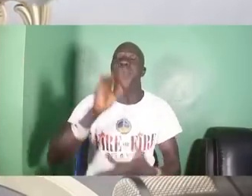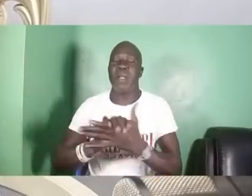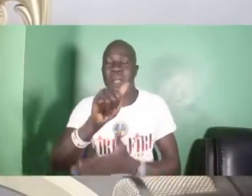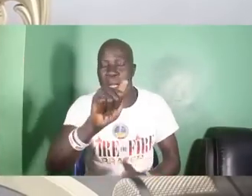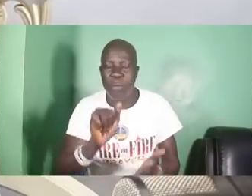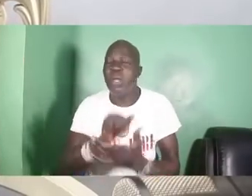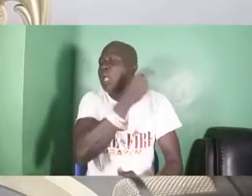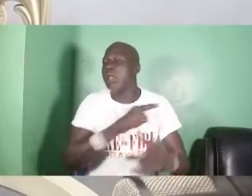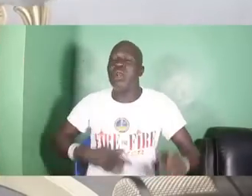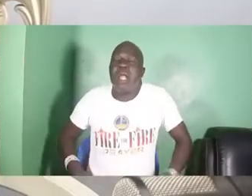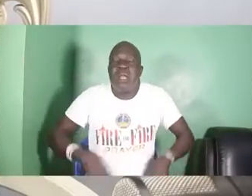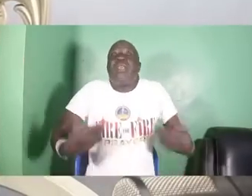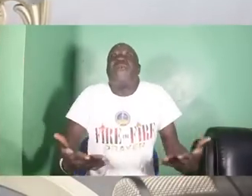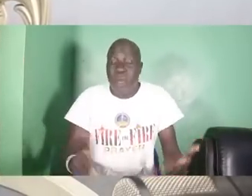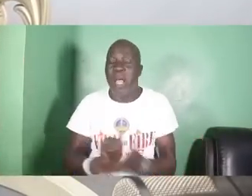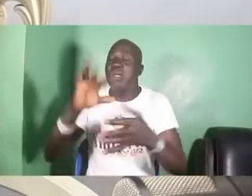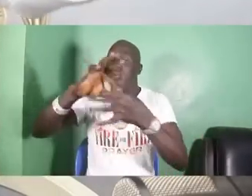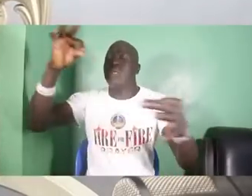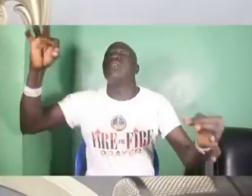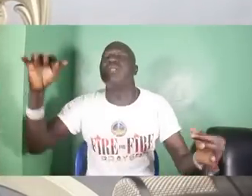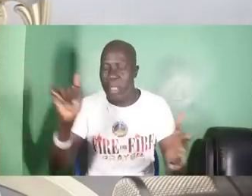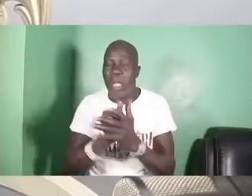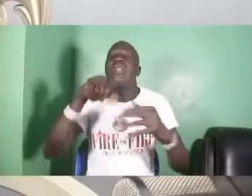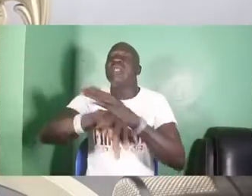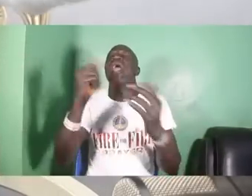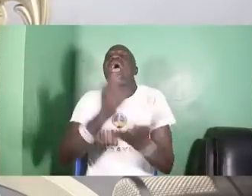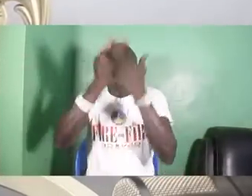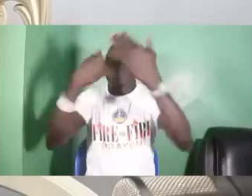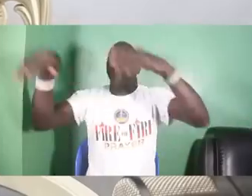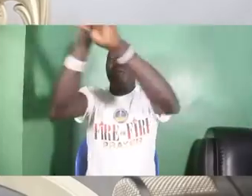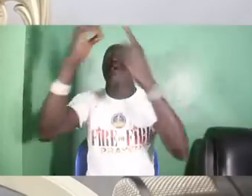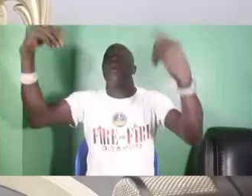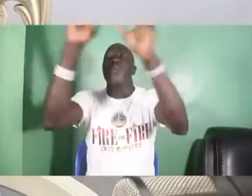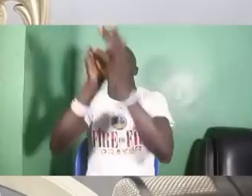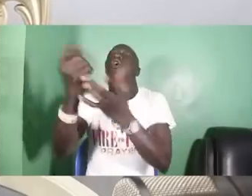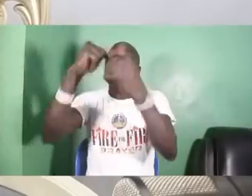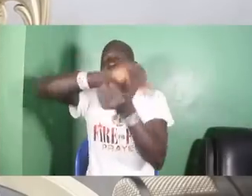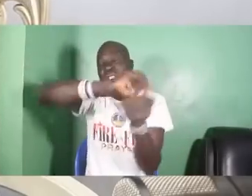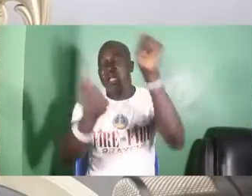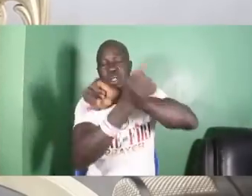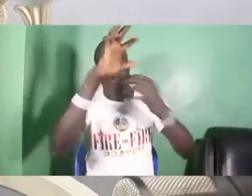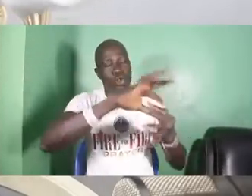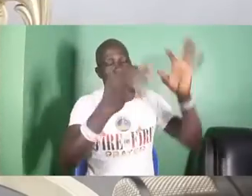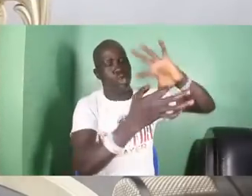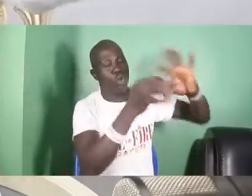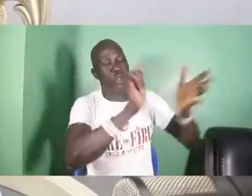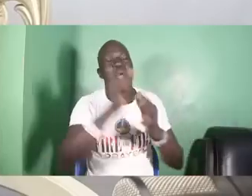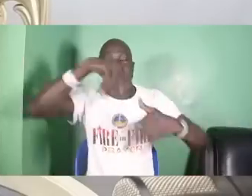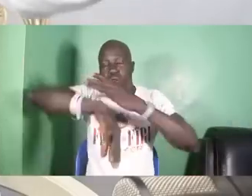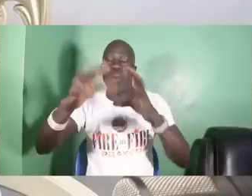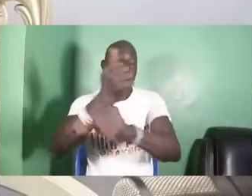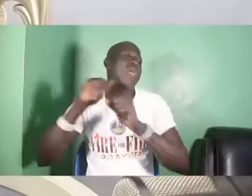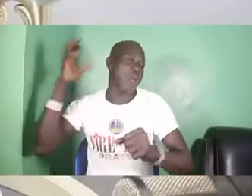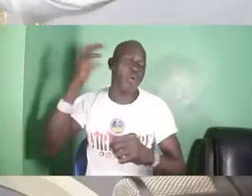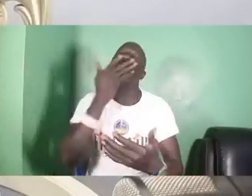If you believe, as the Lord lives, and the Spirit lives, and divine that will give to your